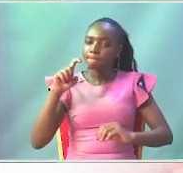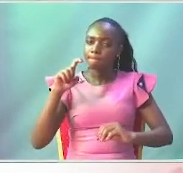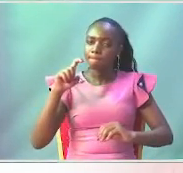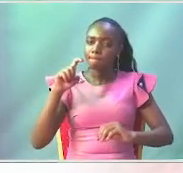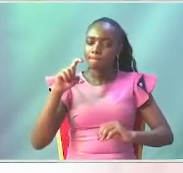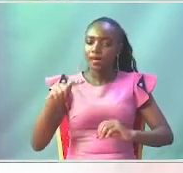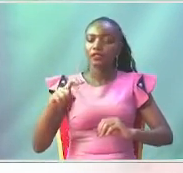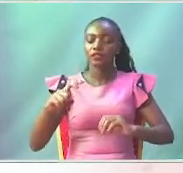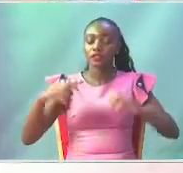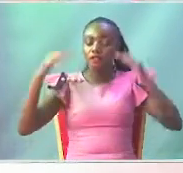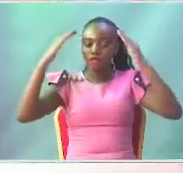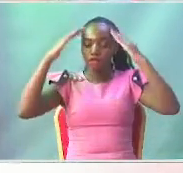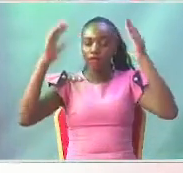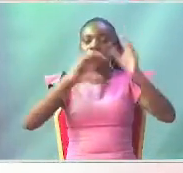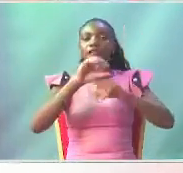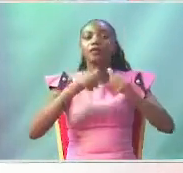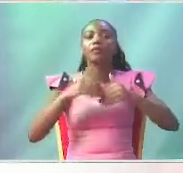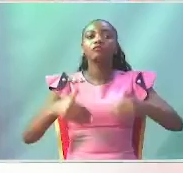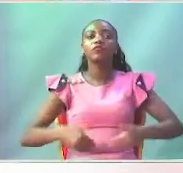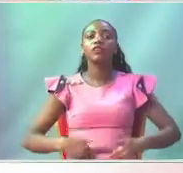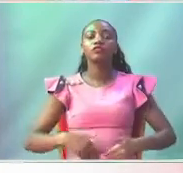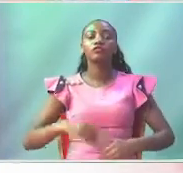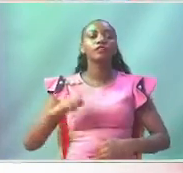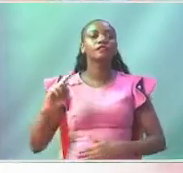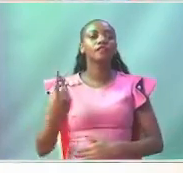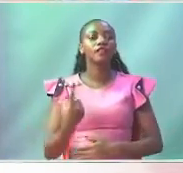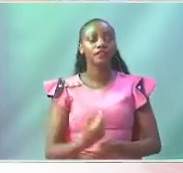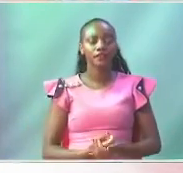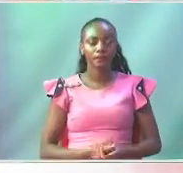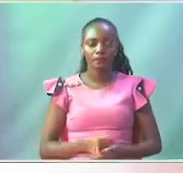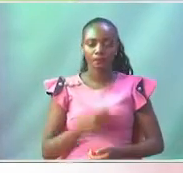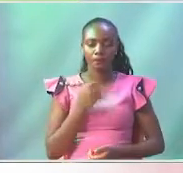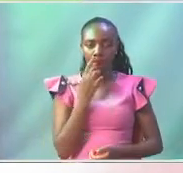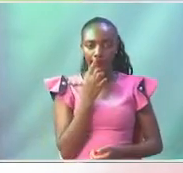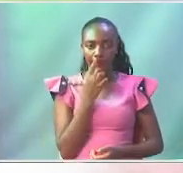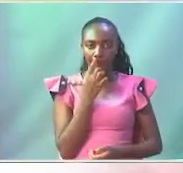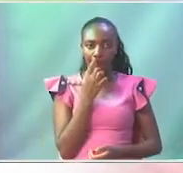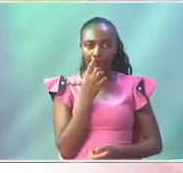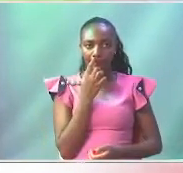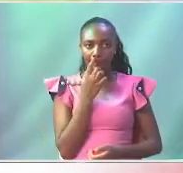youth-centric. Mike Kagwongo, TV 47, Nairobi.